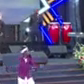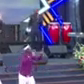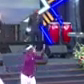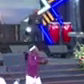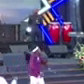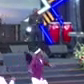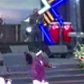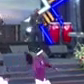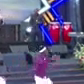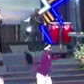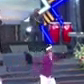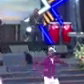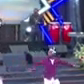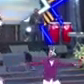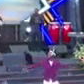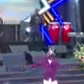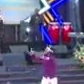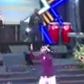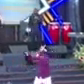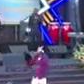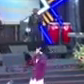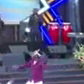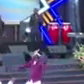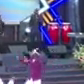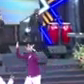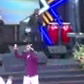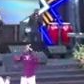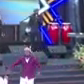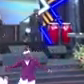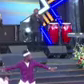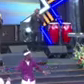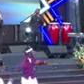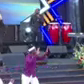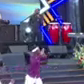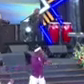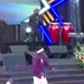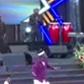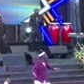Hallelujah simple simple